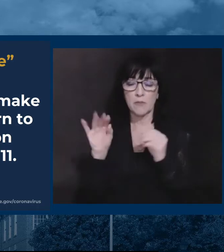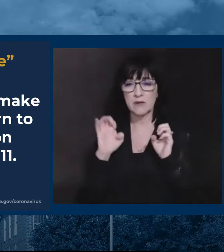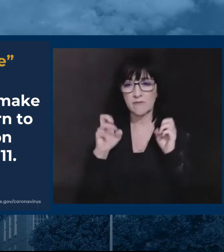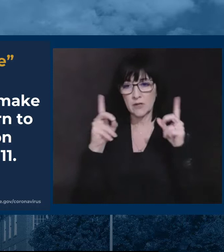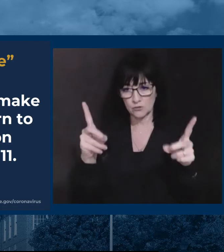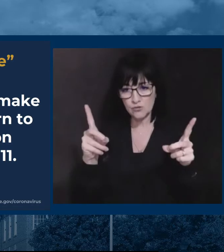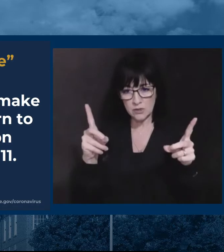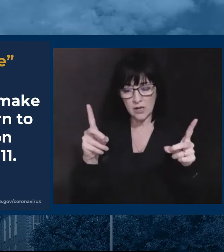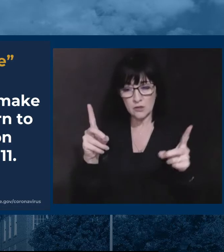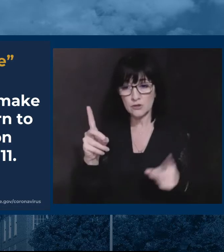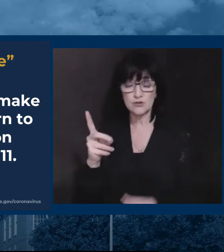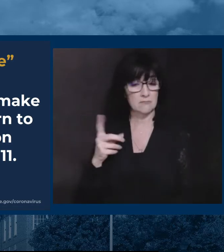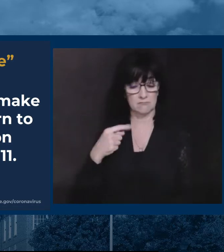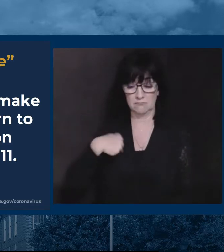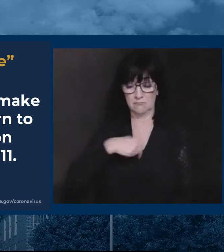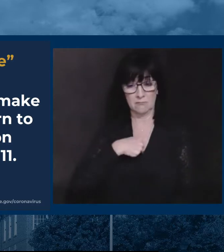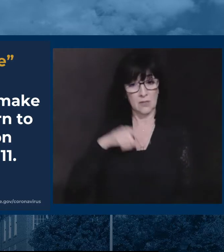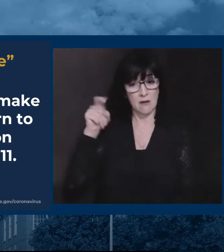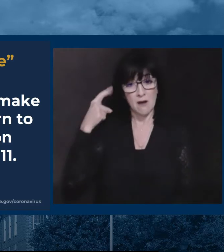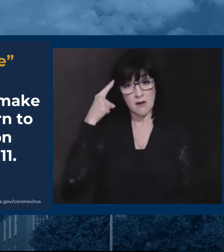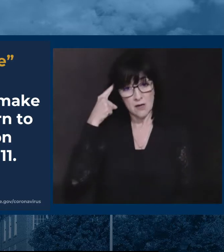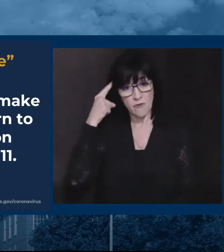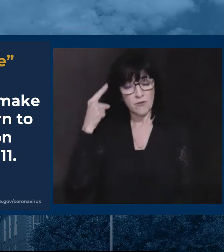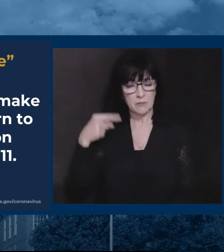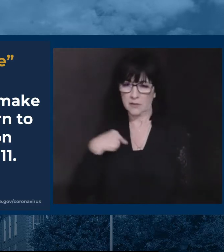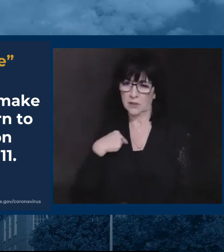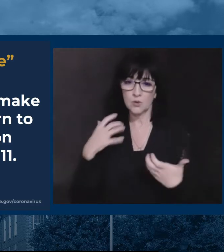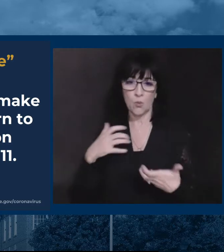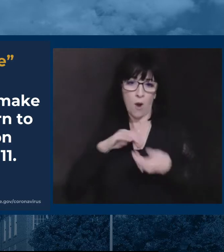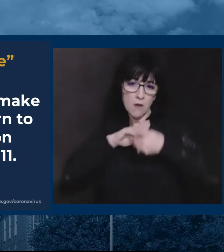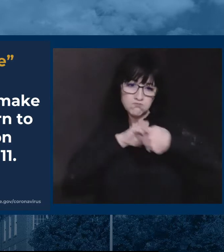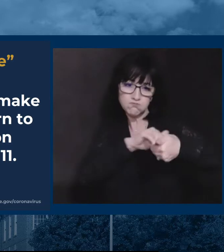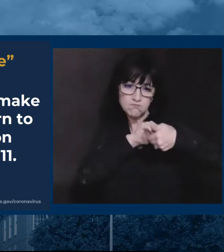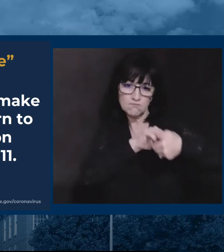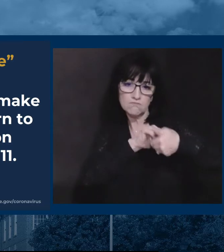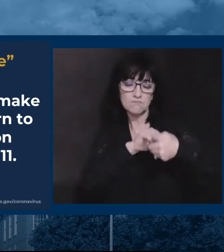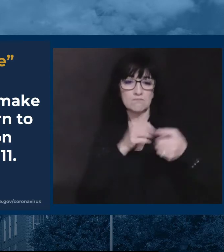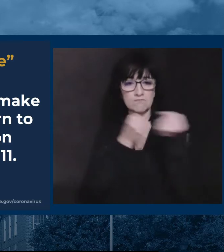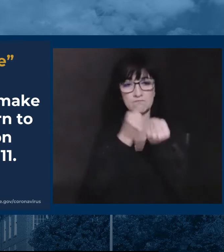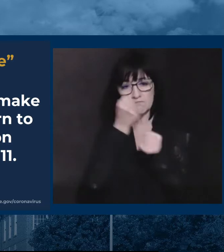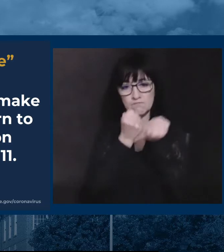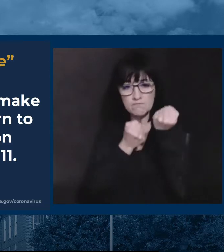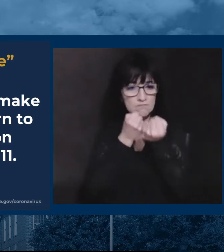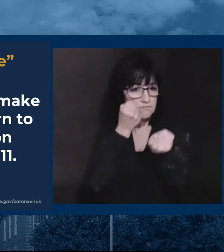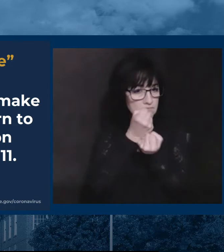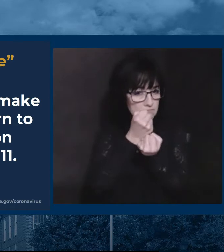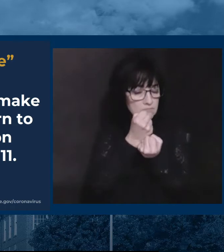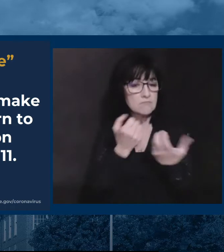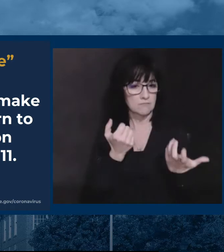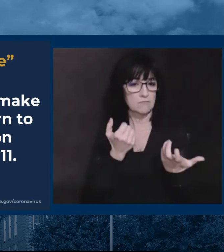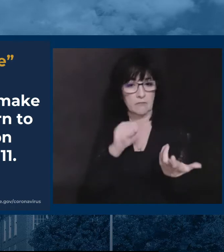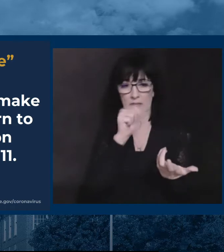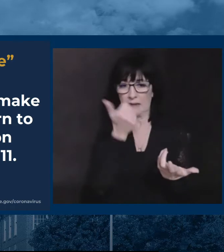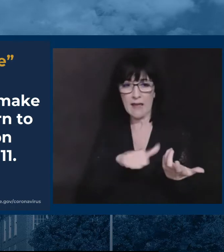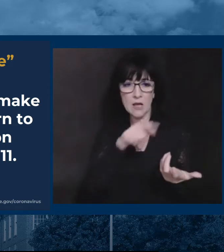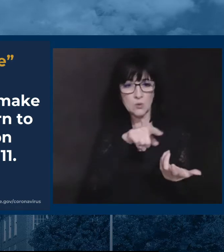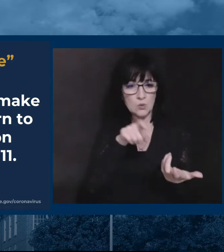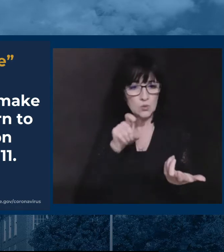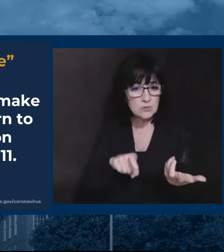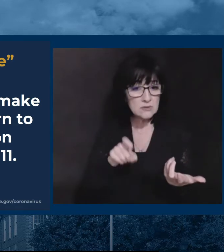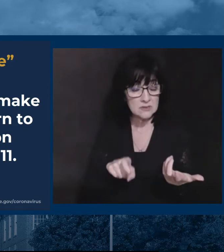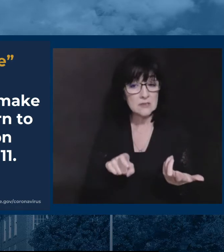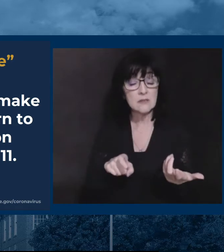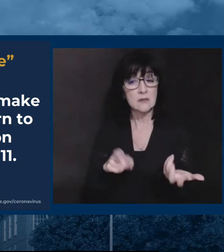addressing the concerns as they arise, making sure we're on top of any outbreaks that we see. We have not seen